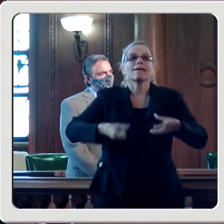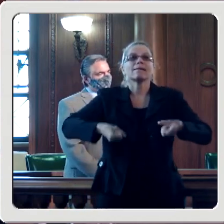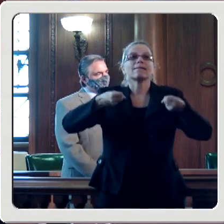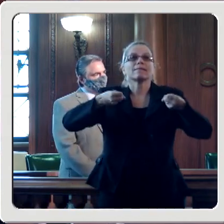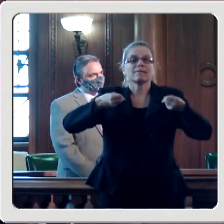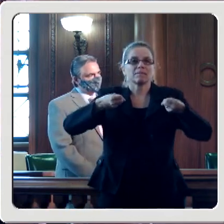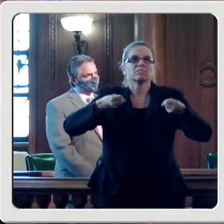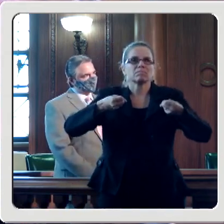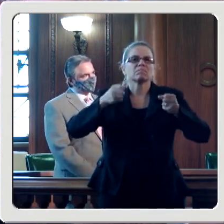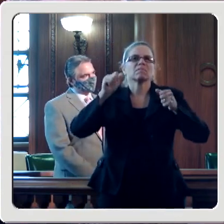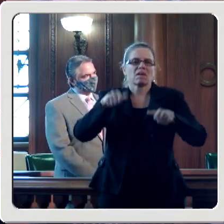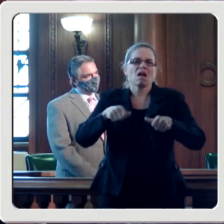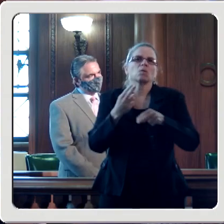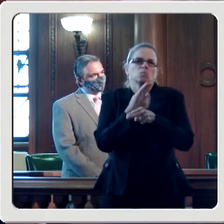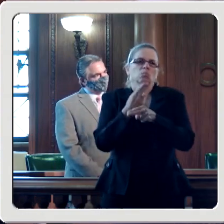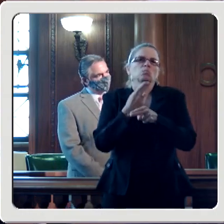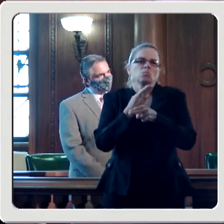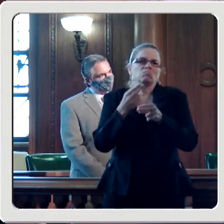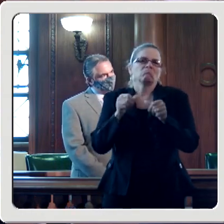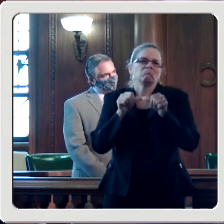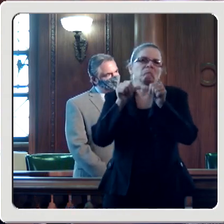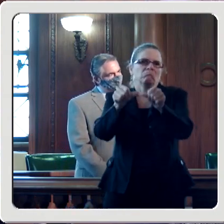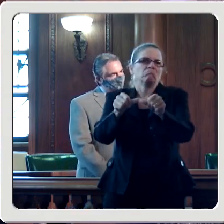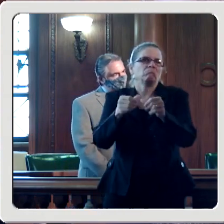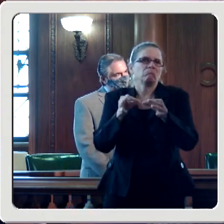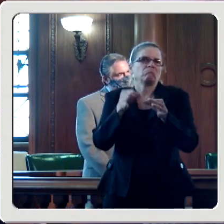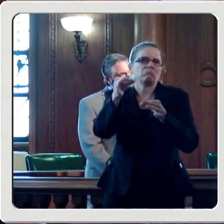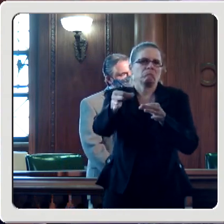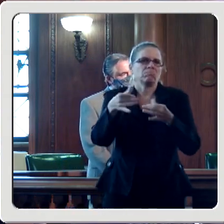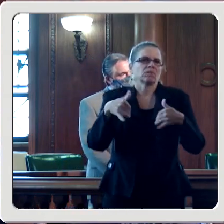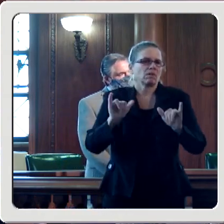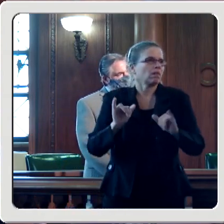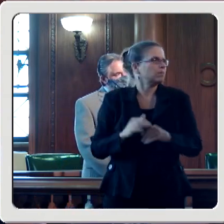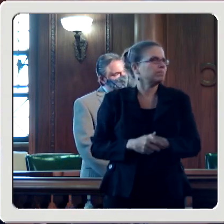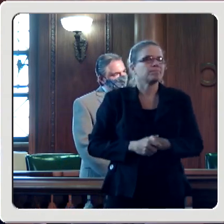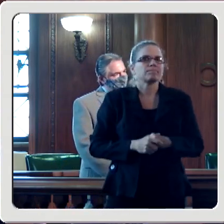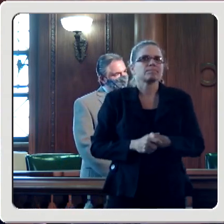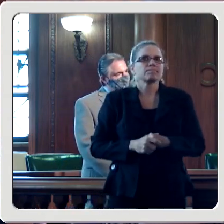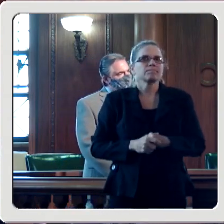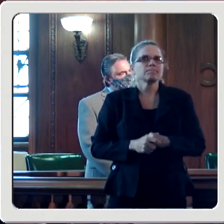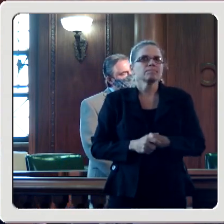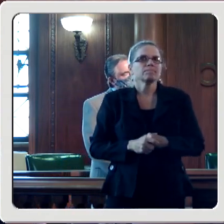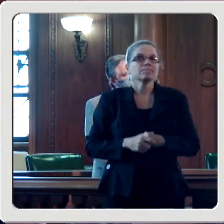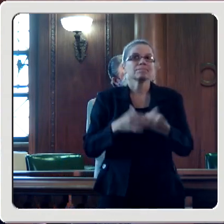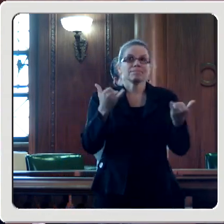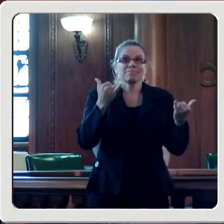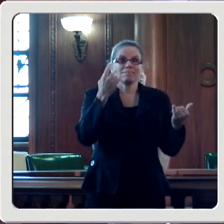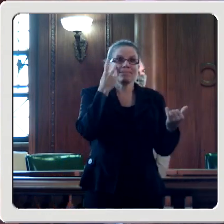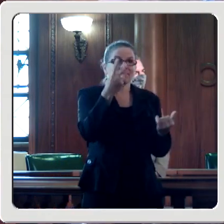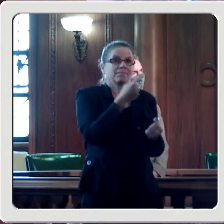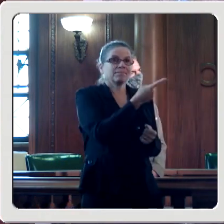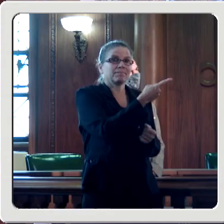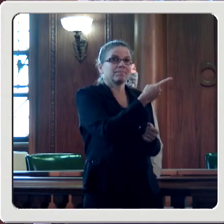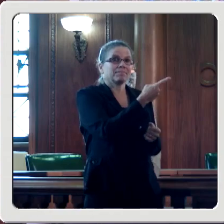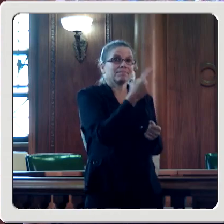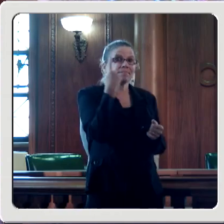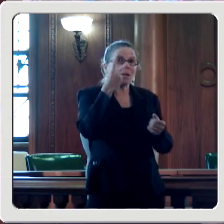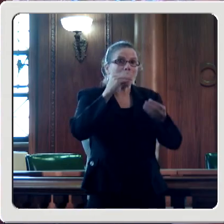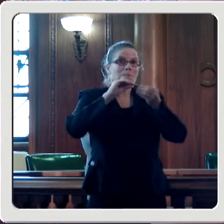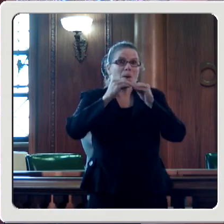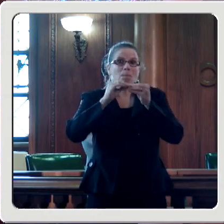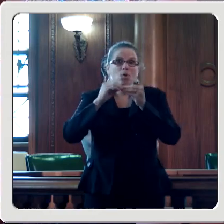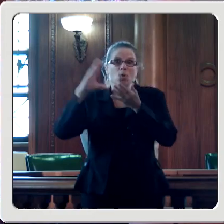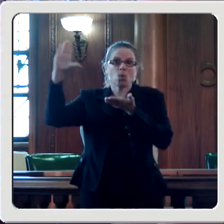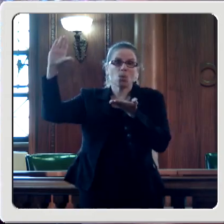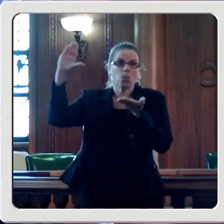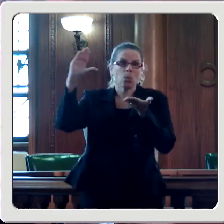news. And the good news is in our case county. The mayor talked about our